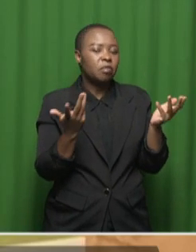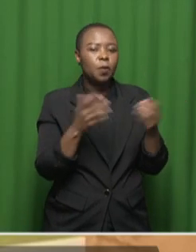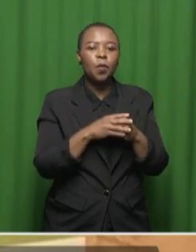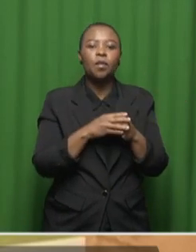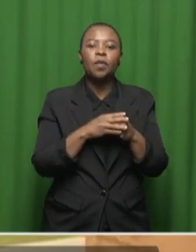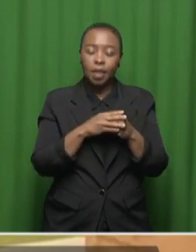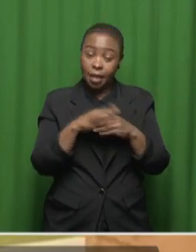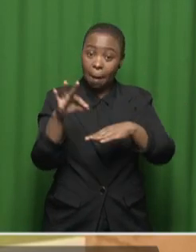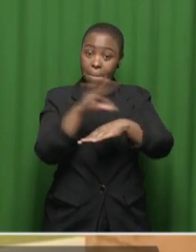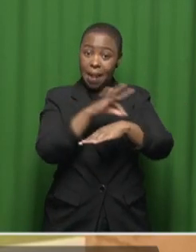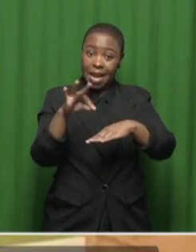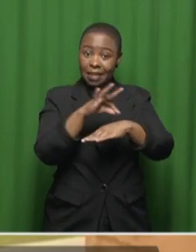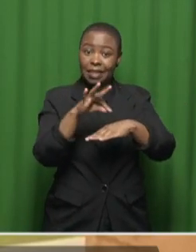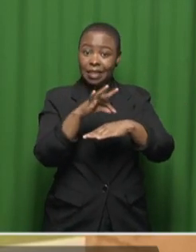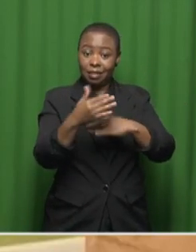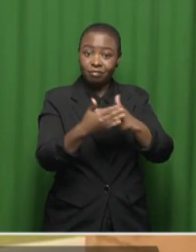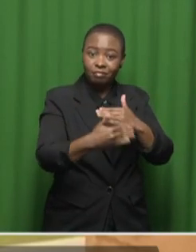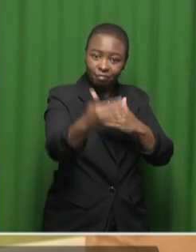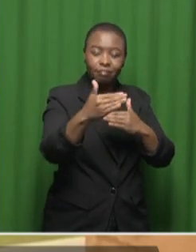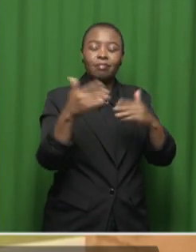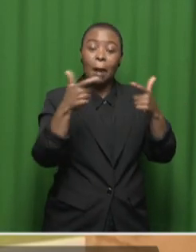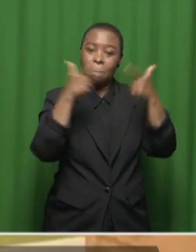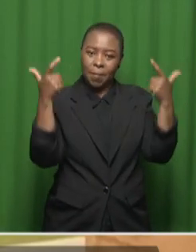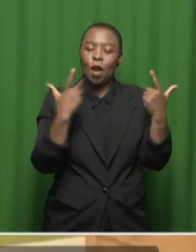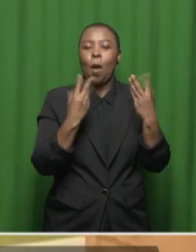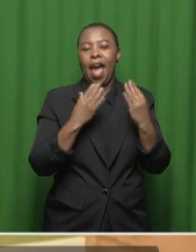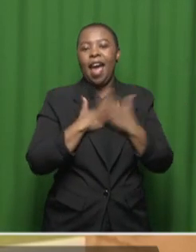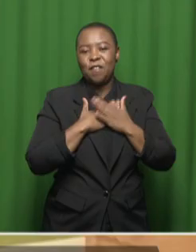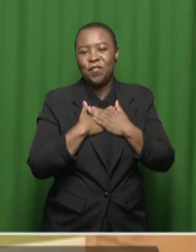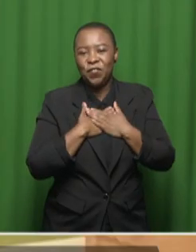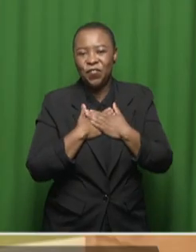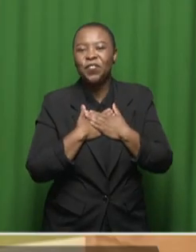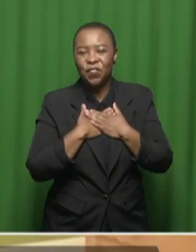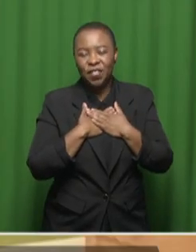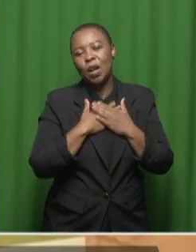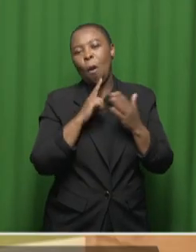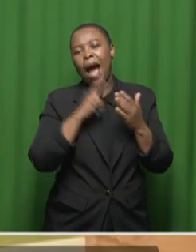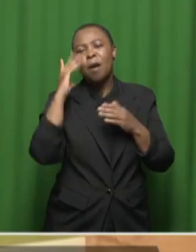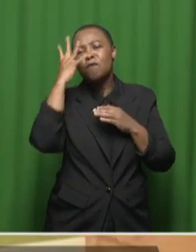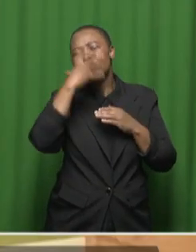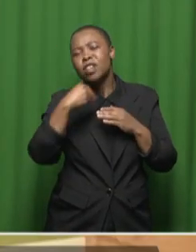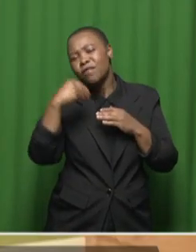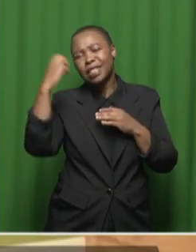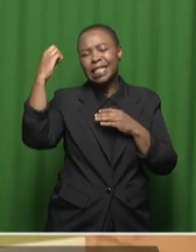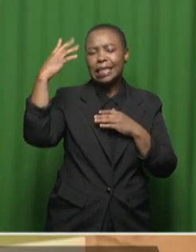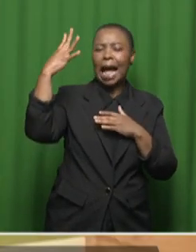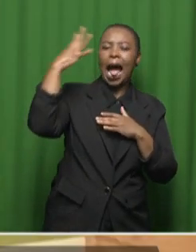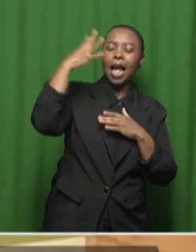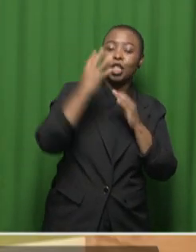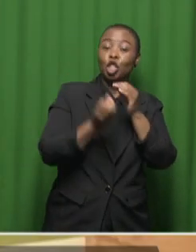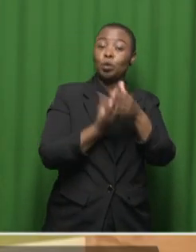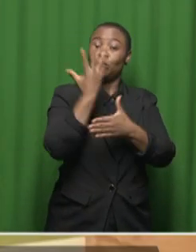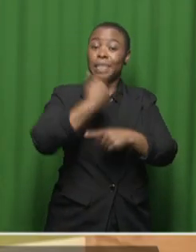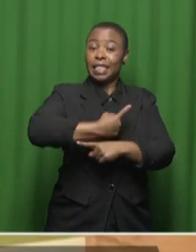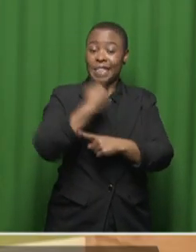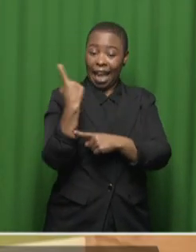and better plans going into the season. It is a beautiful, sunny spring day, and certainly it